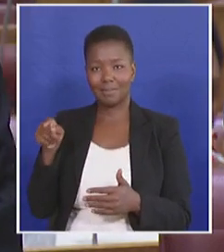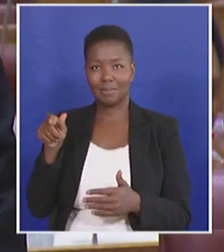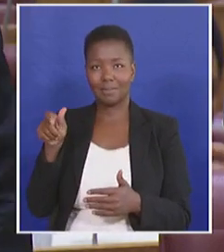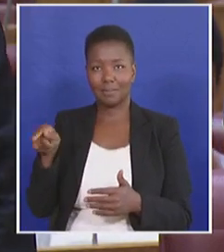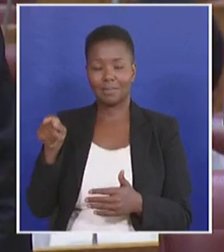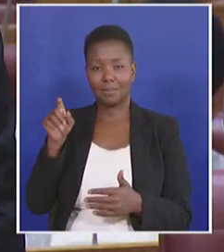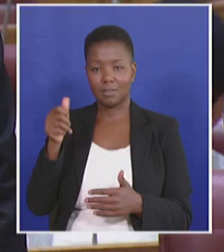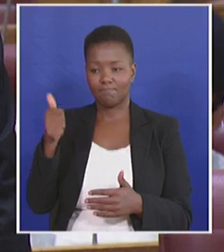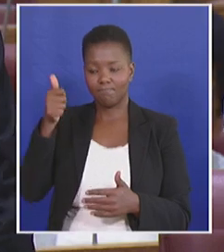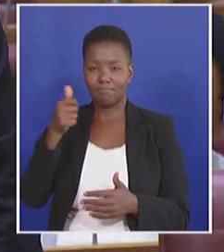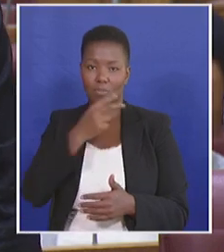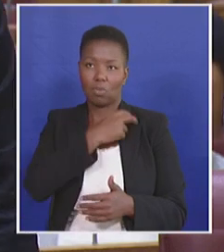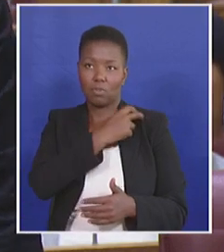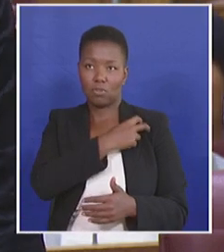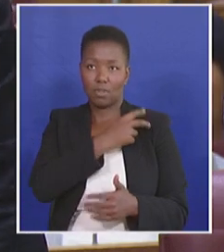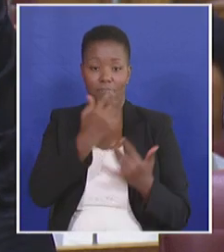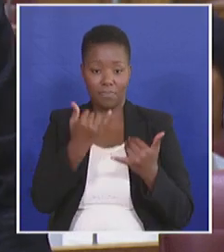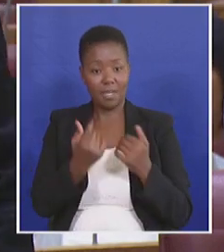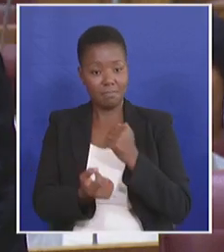now that he has done so,